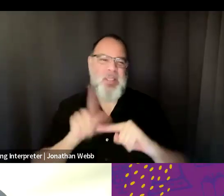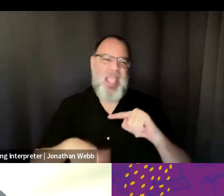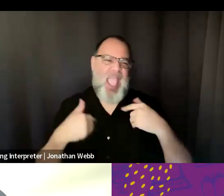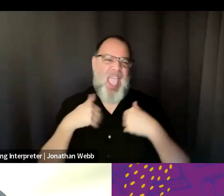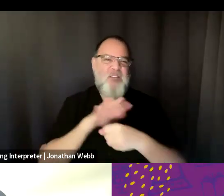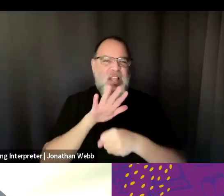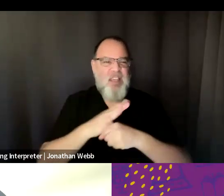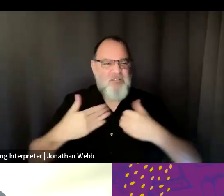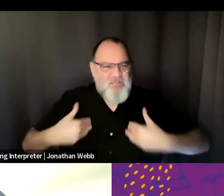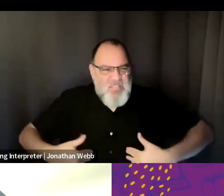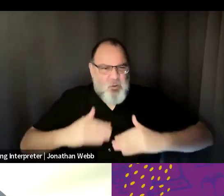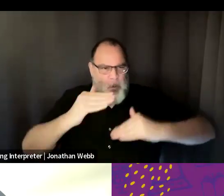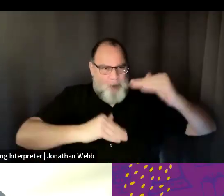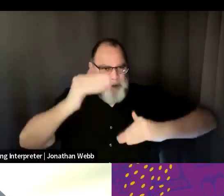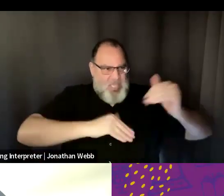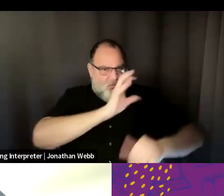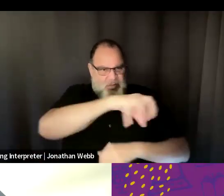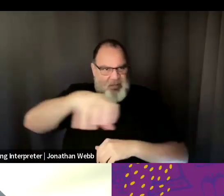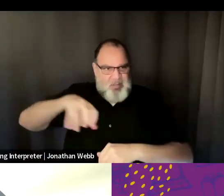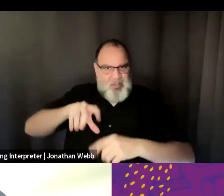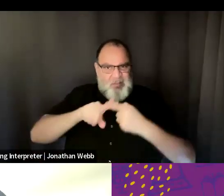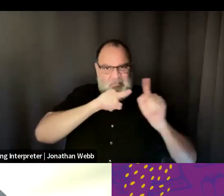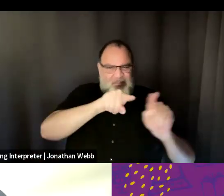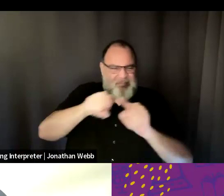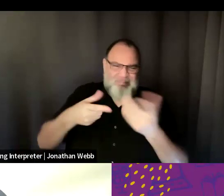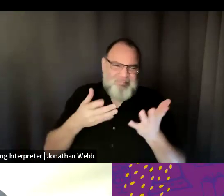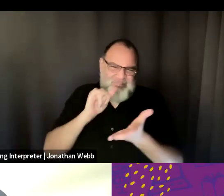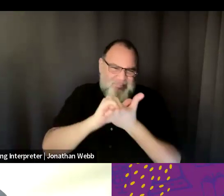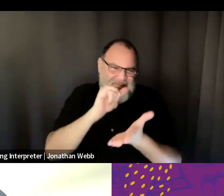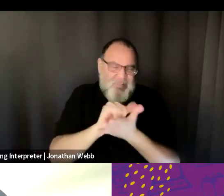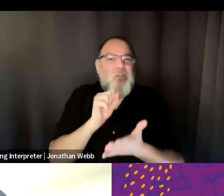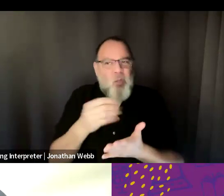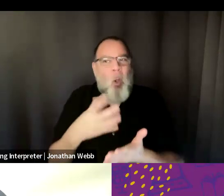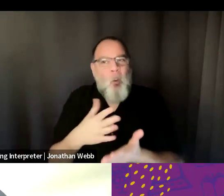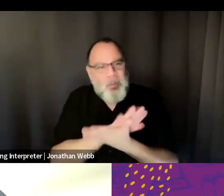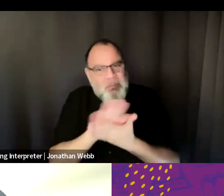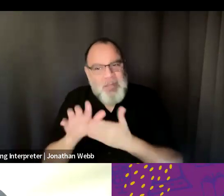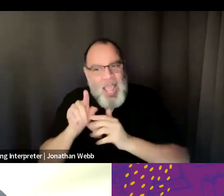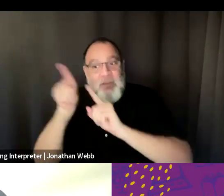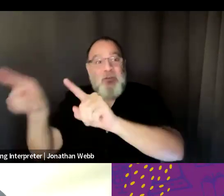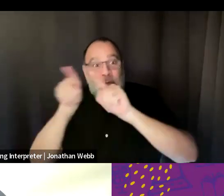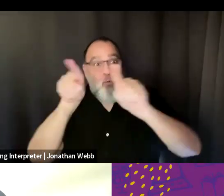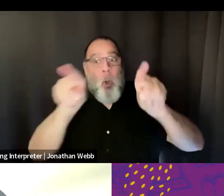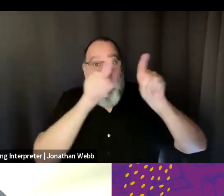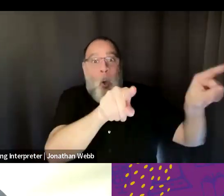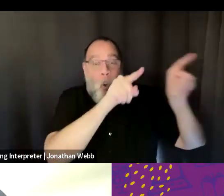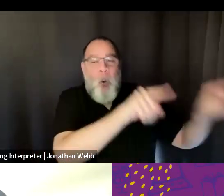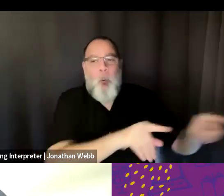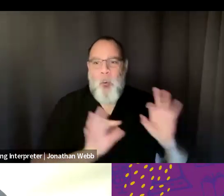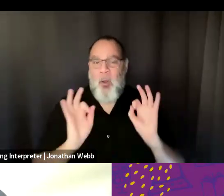not realistic. So we love getting out to the community. We love outreach and outreach support in both the form of